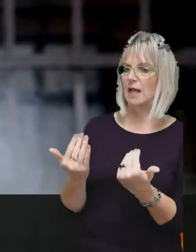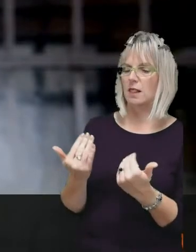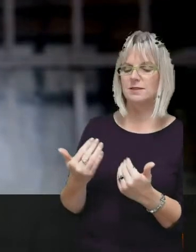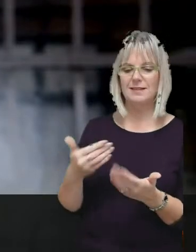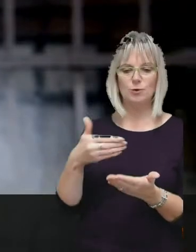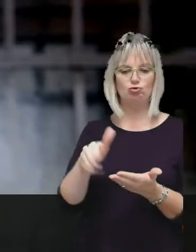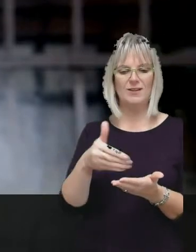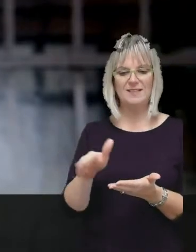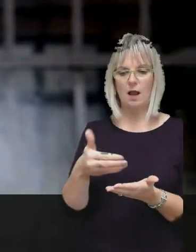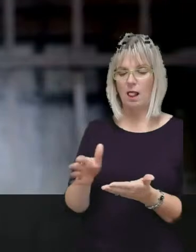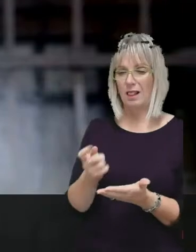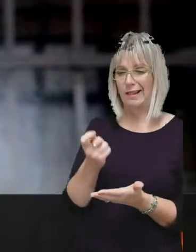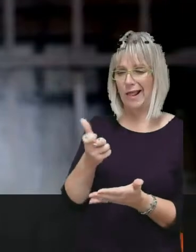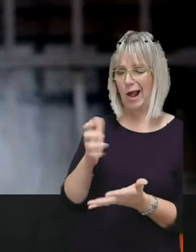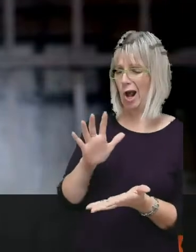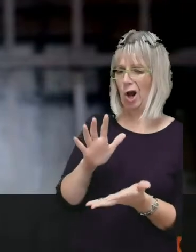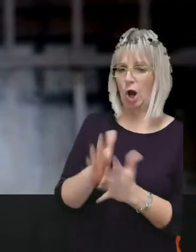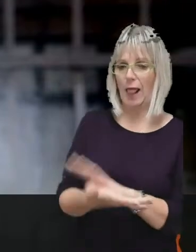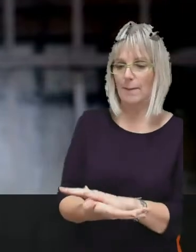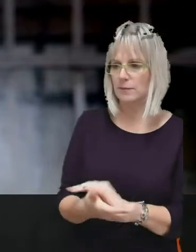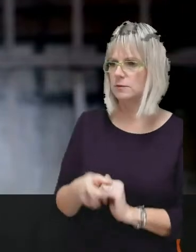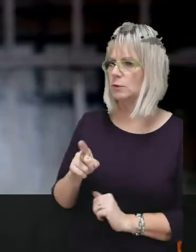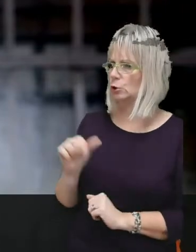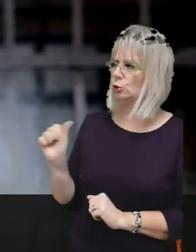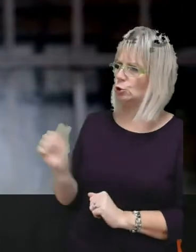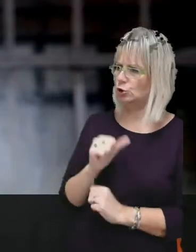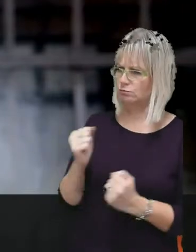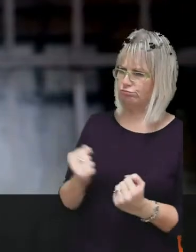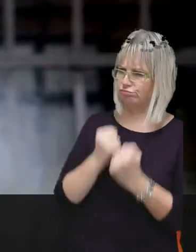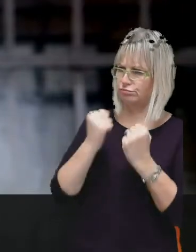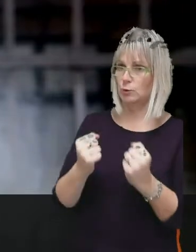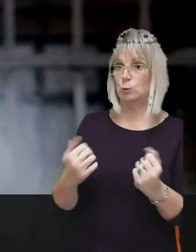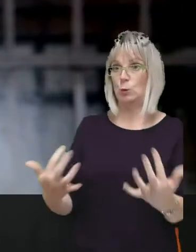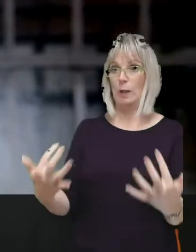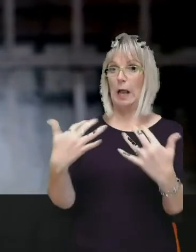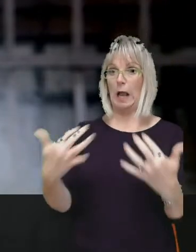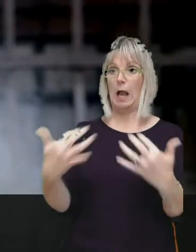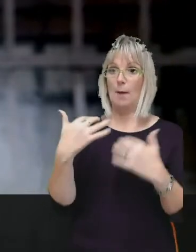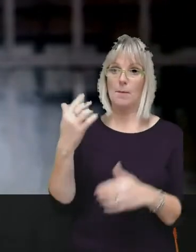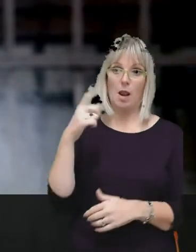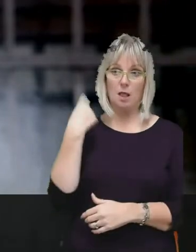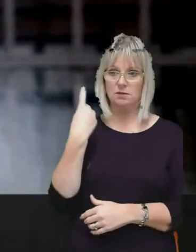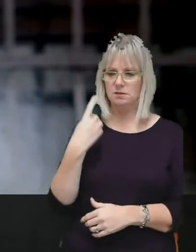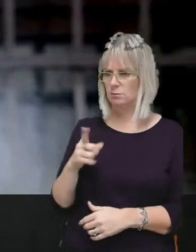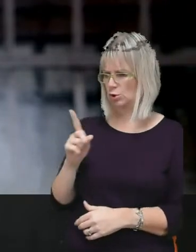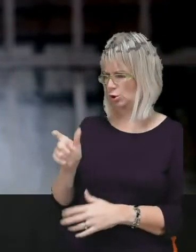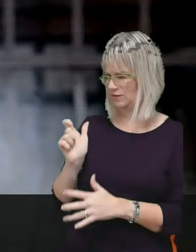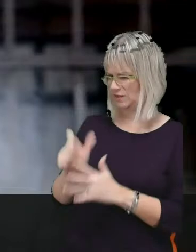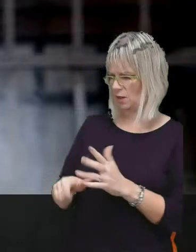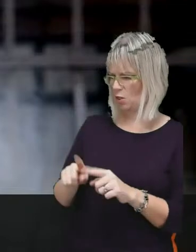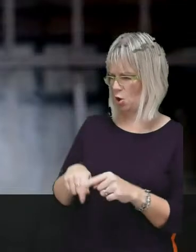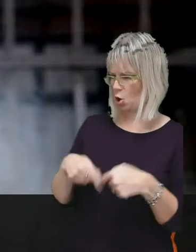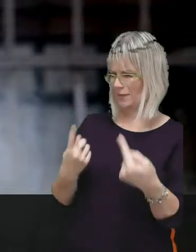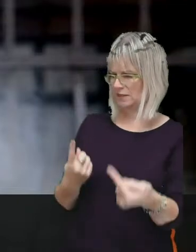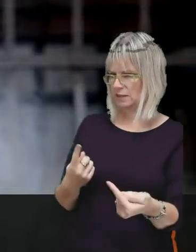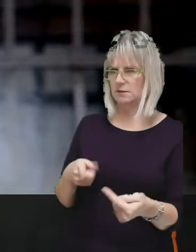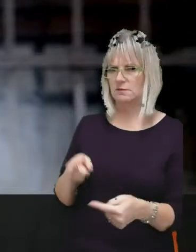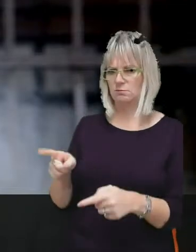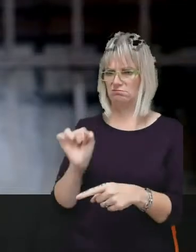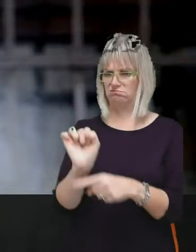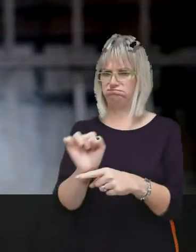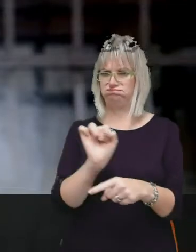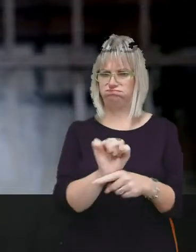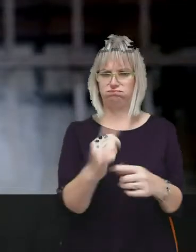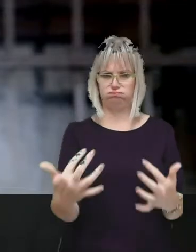doing everything in your power to get people coming into London. Yet you've done the opposite, putting more hurdles to prevent entry. This has been